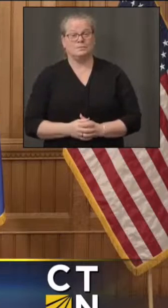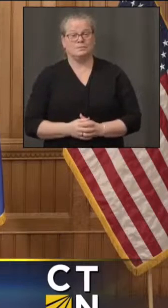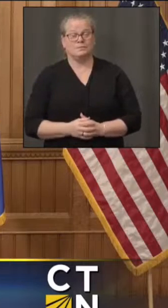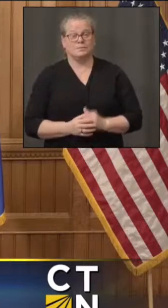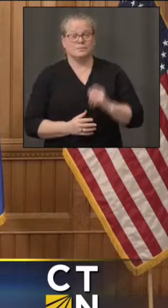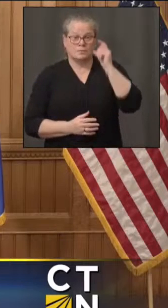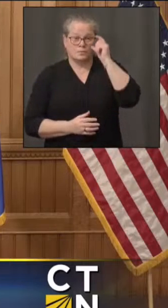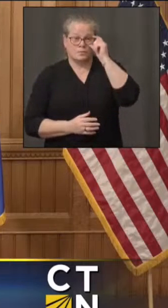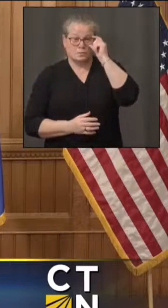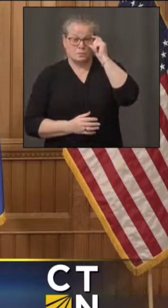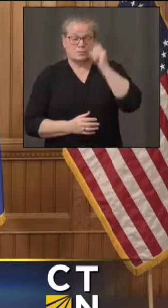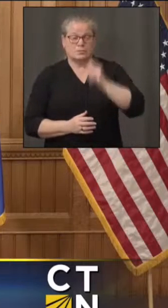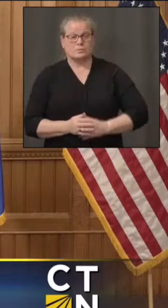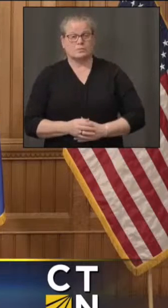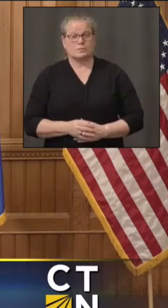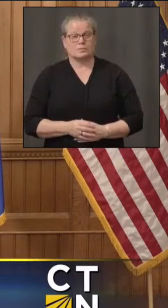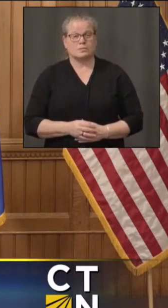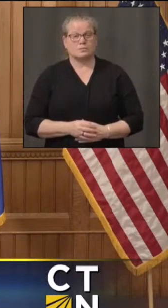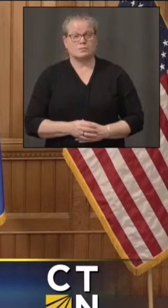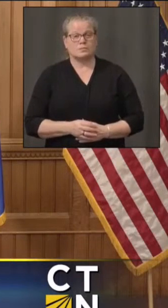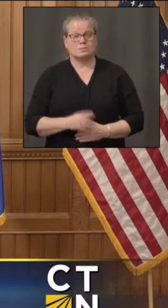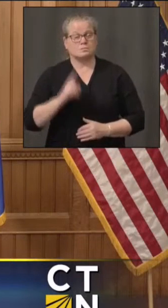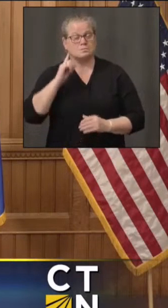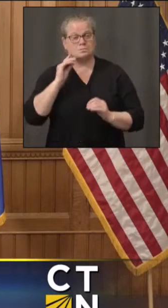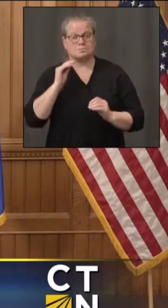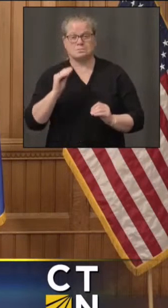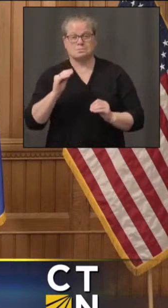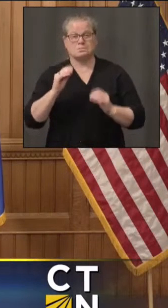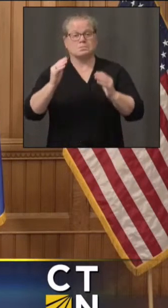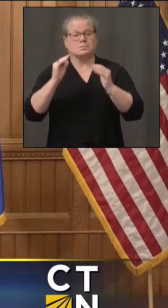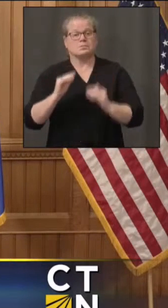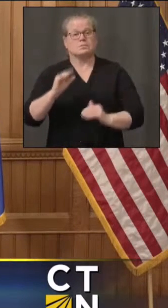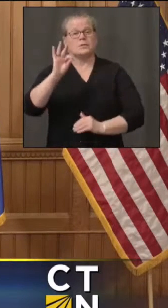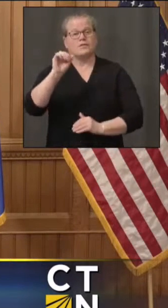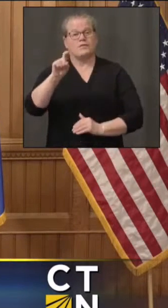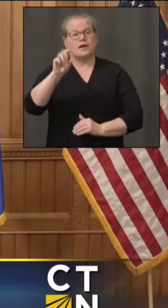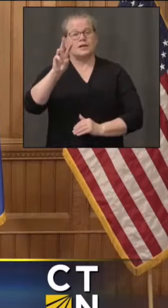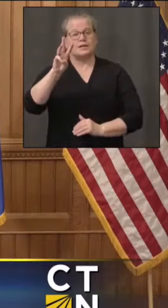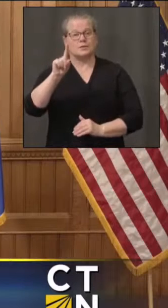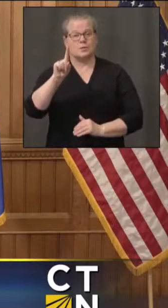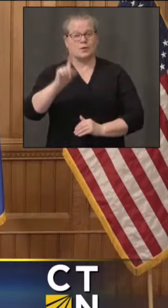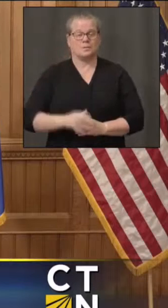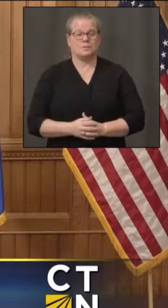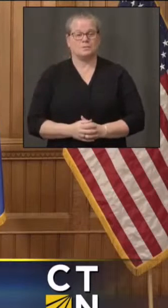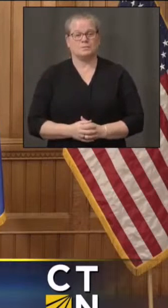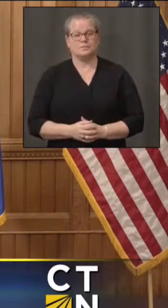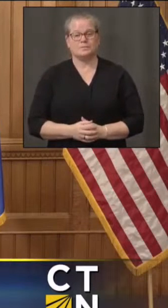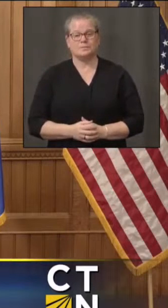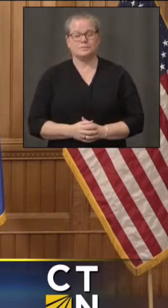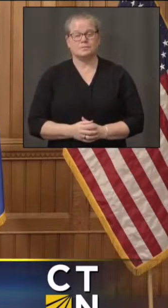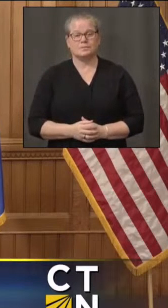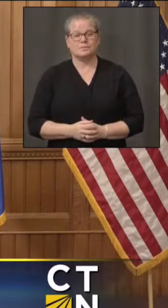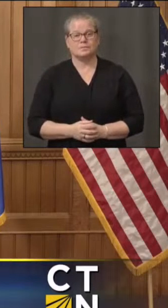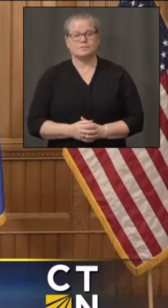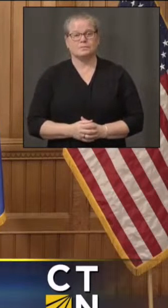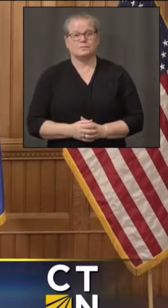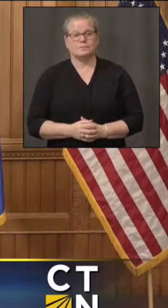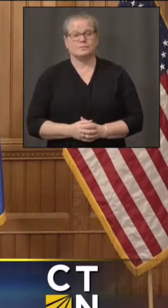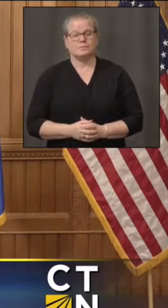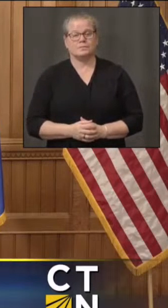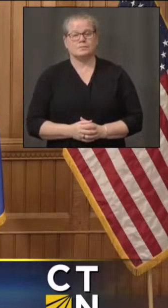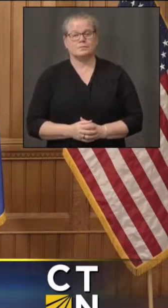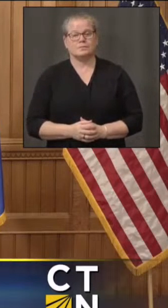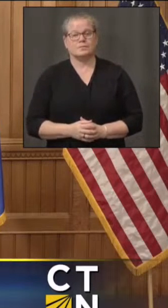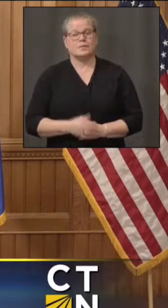Fox 61. Hey, good afternoon. My first question